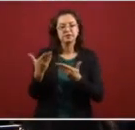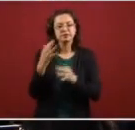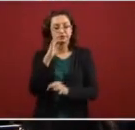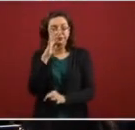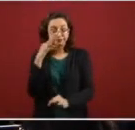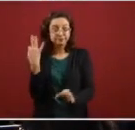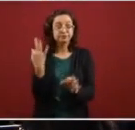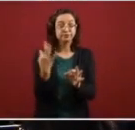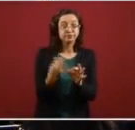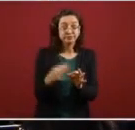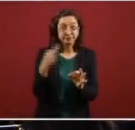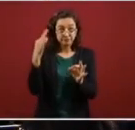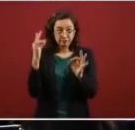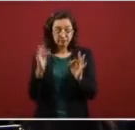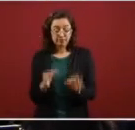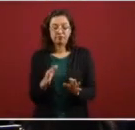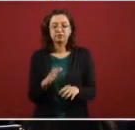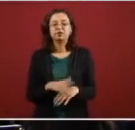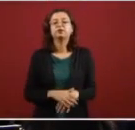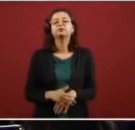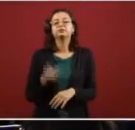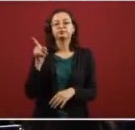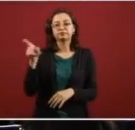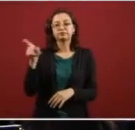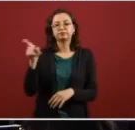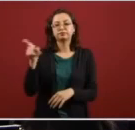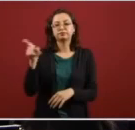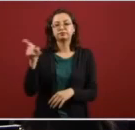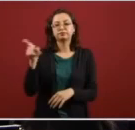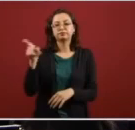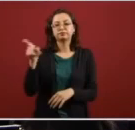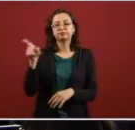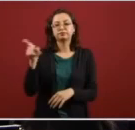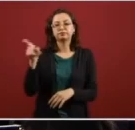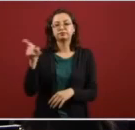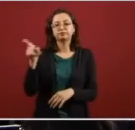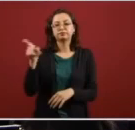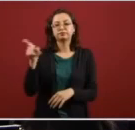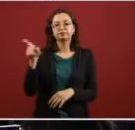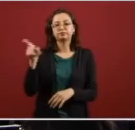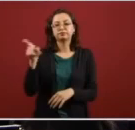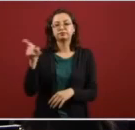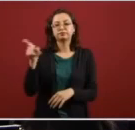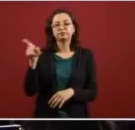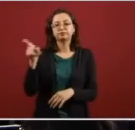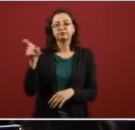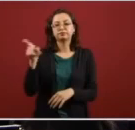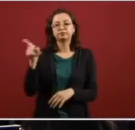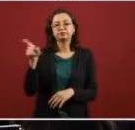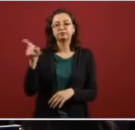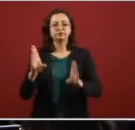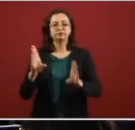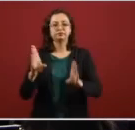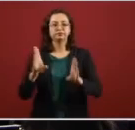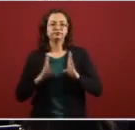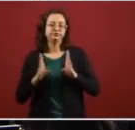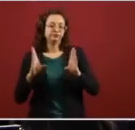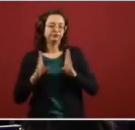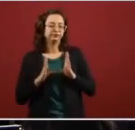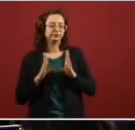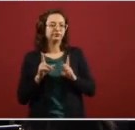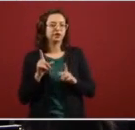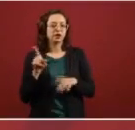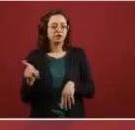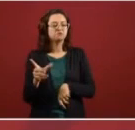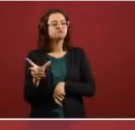fue el que otorgó el permiso. Was the one that granted the permission. Para